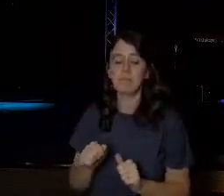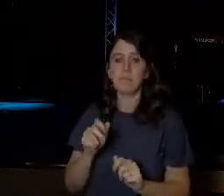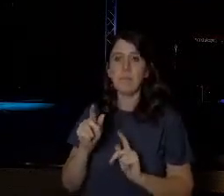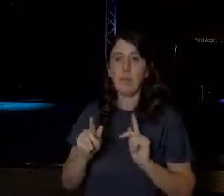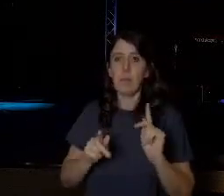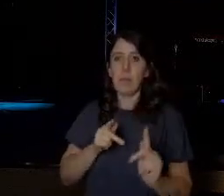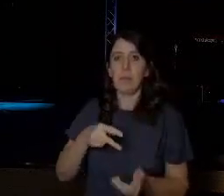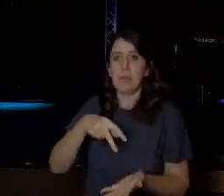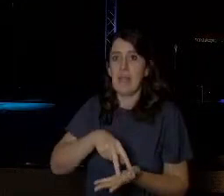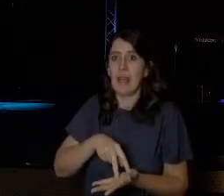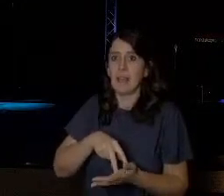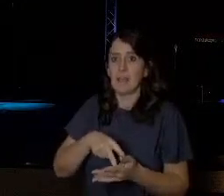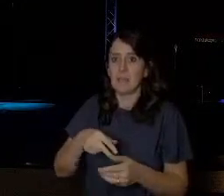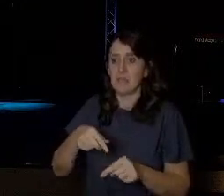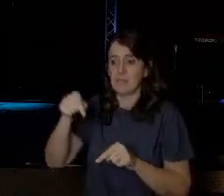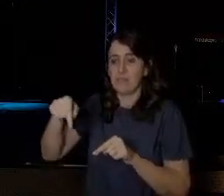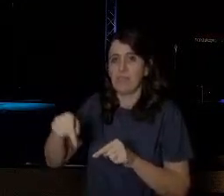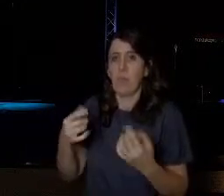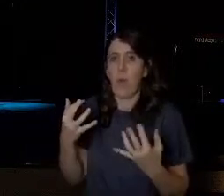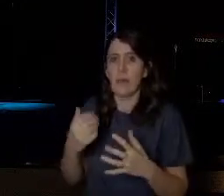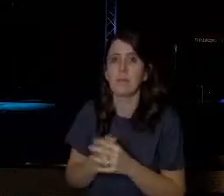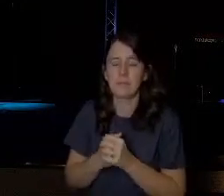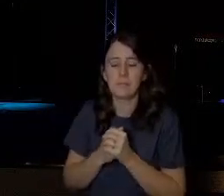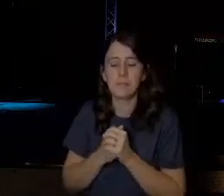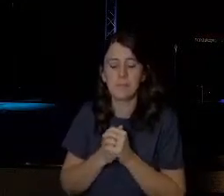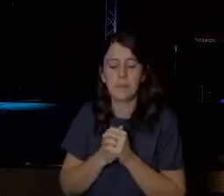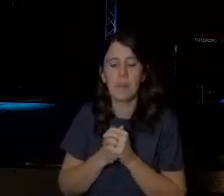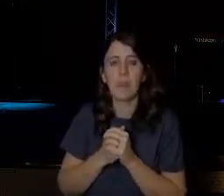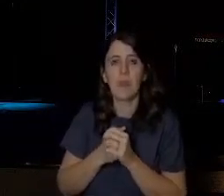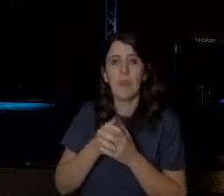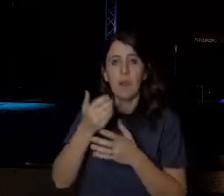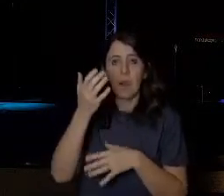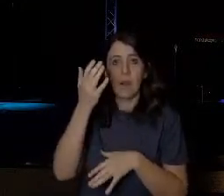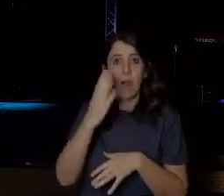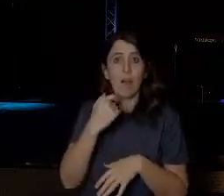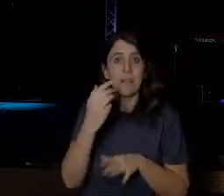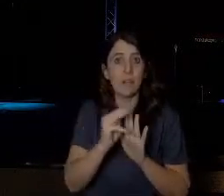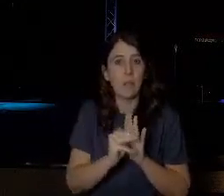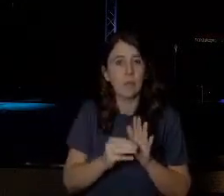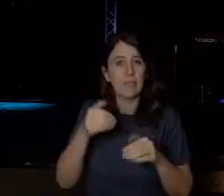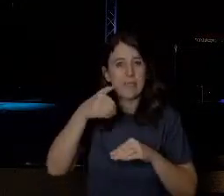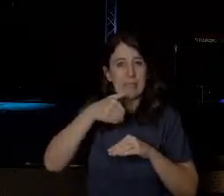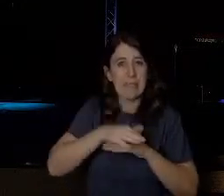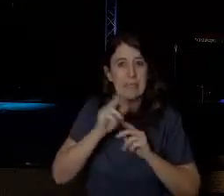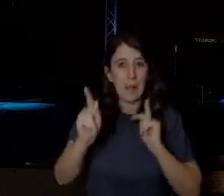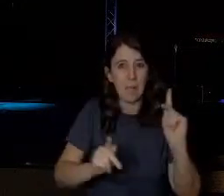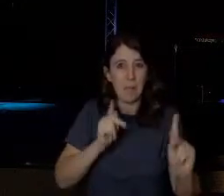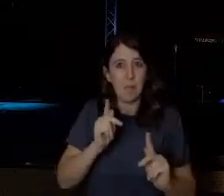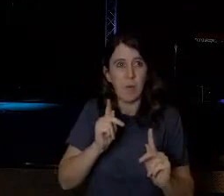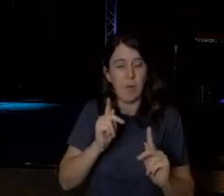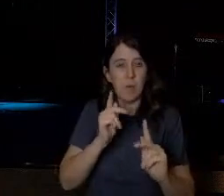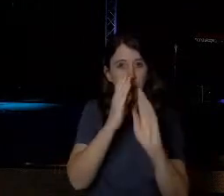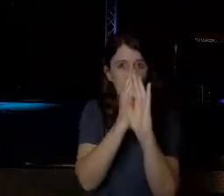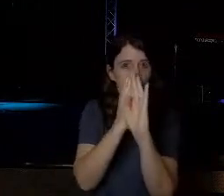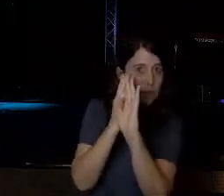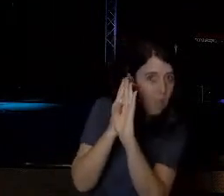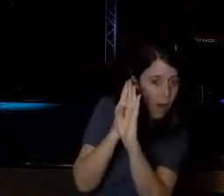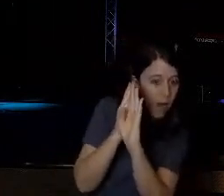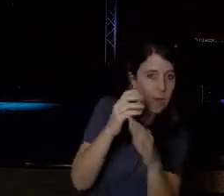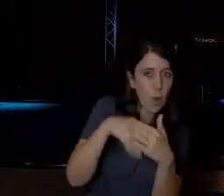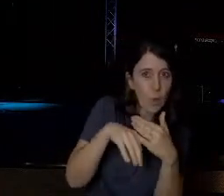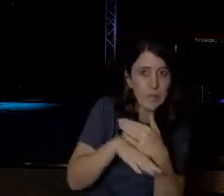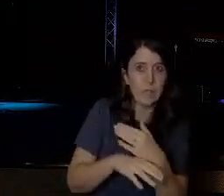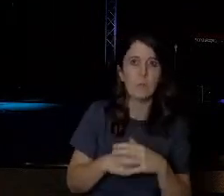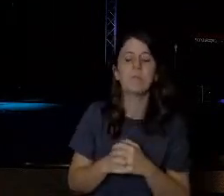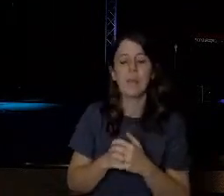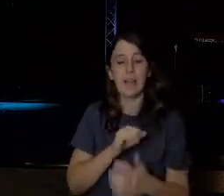2, God tells Moses to send some spies into the promised land. They send 12, and Joshua is one of these spies